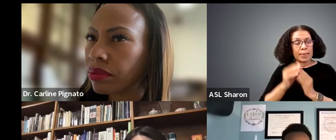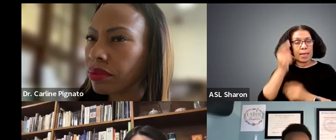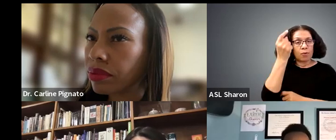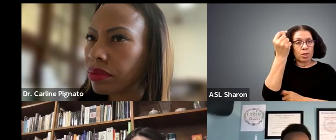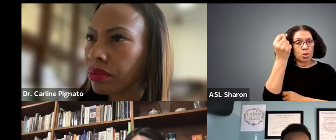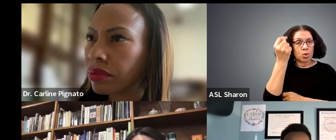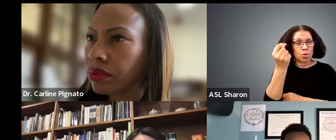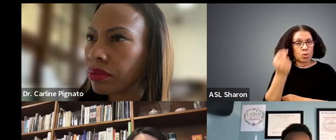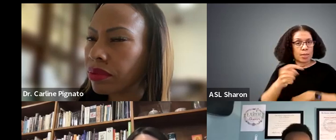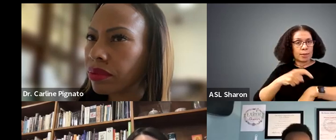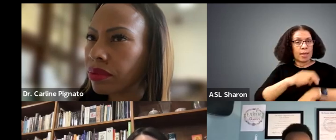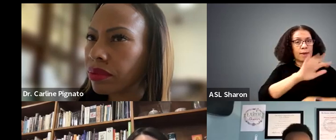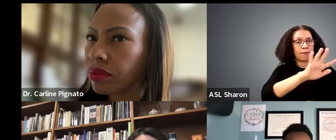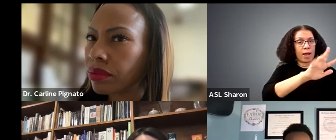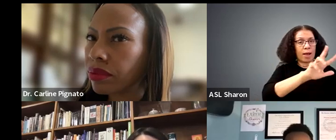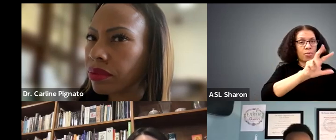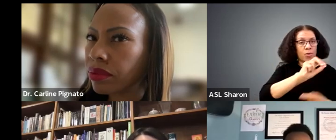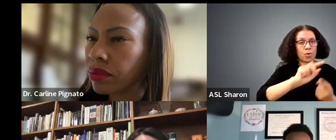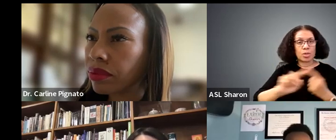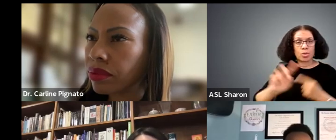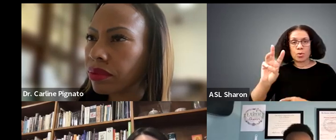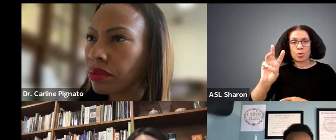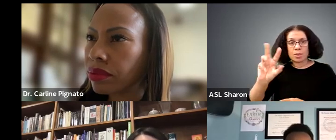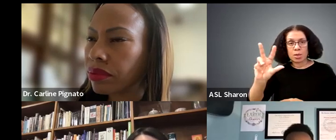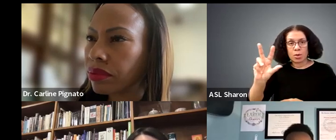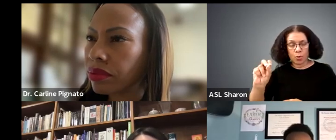to 6:30, and we know that